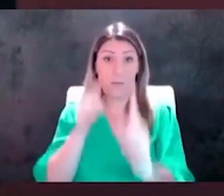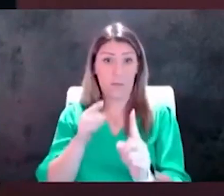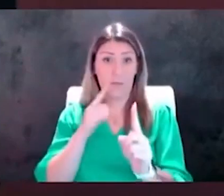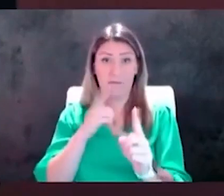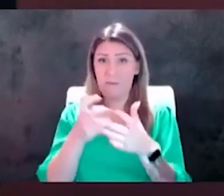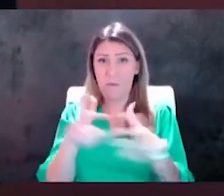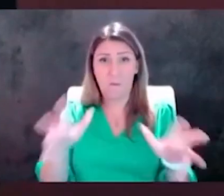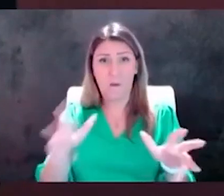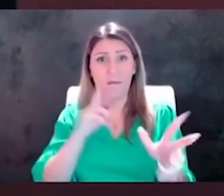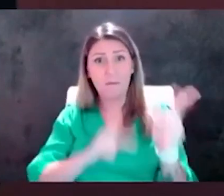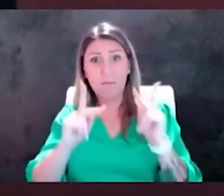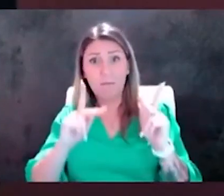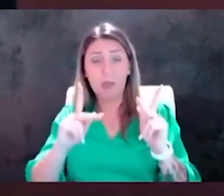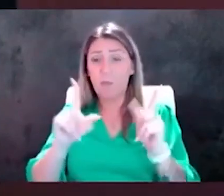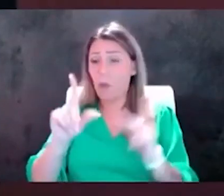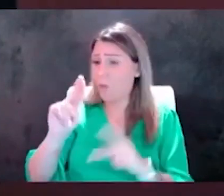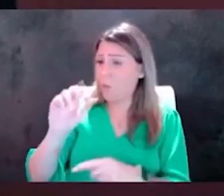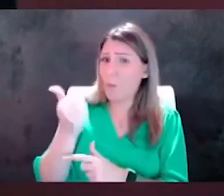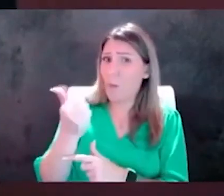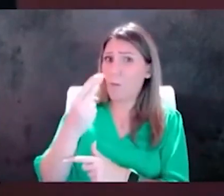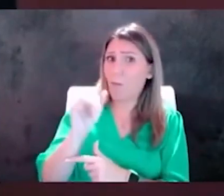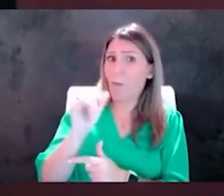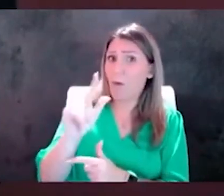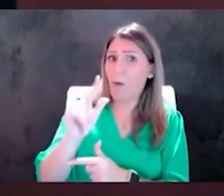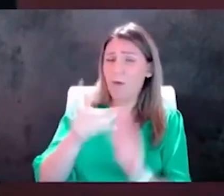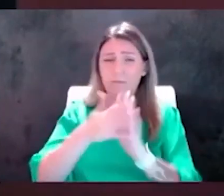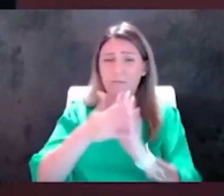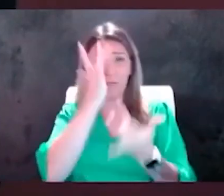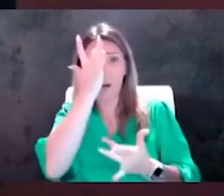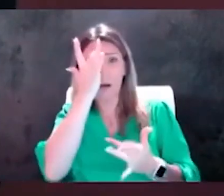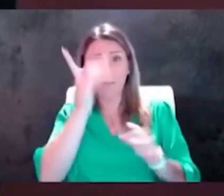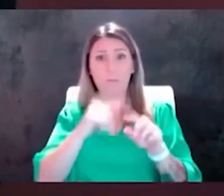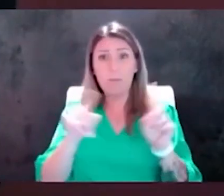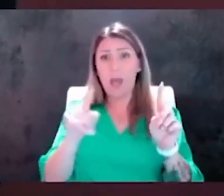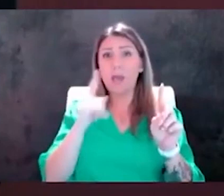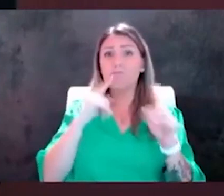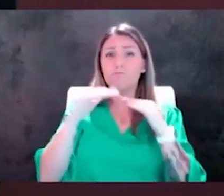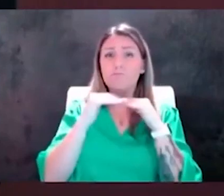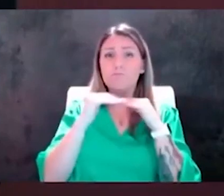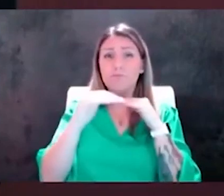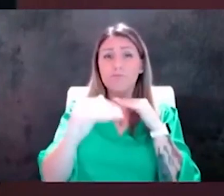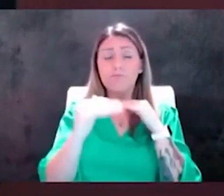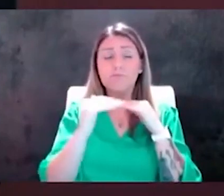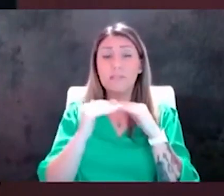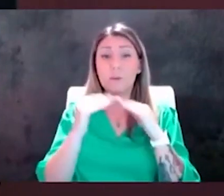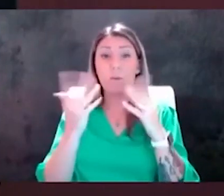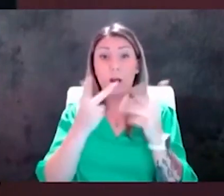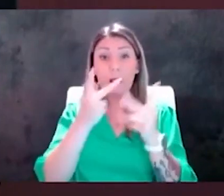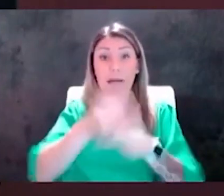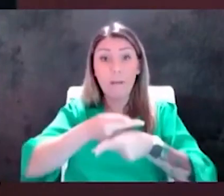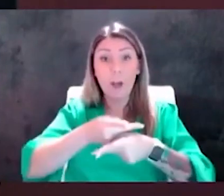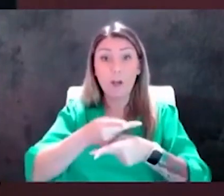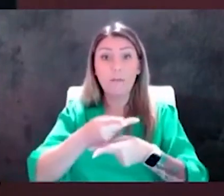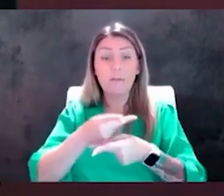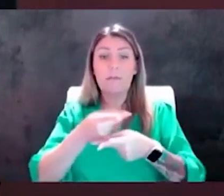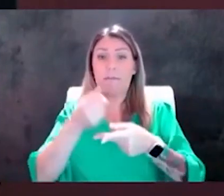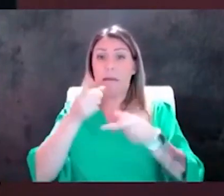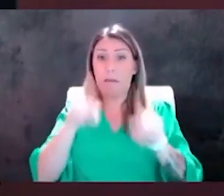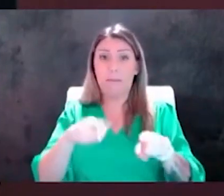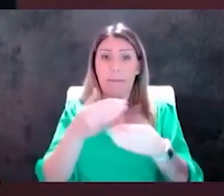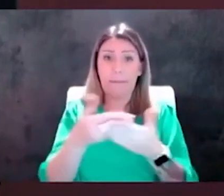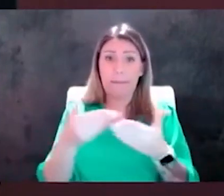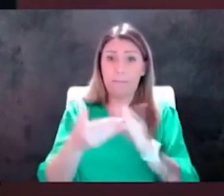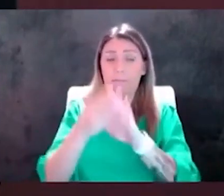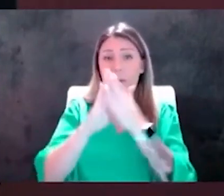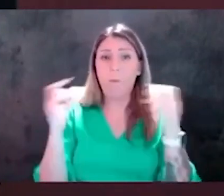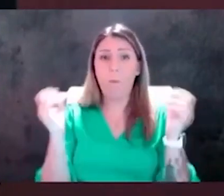don't want people to get sick. But I think we've hit this baseline. What we have to be careful with is what happens as things get colder. People move inside,